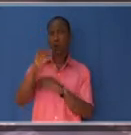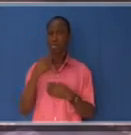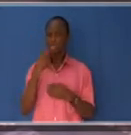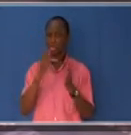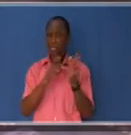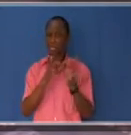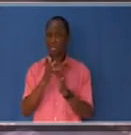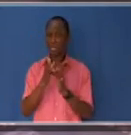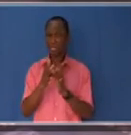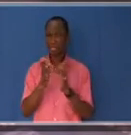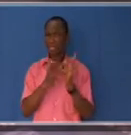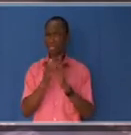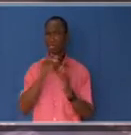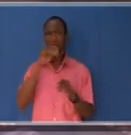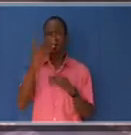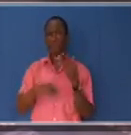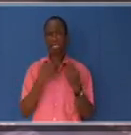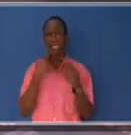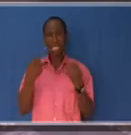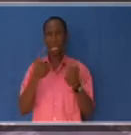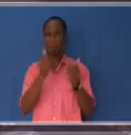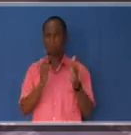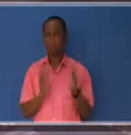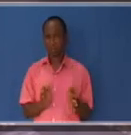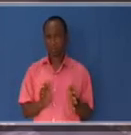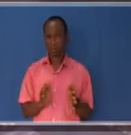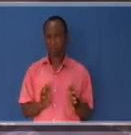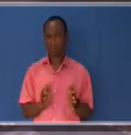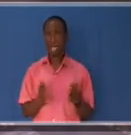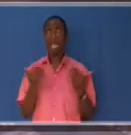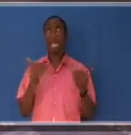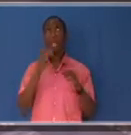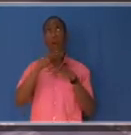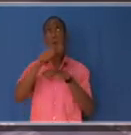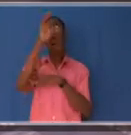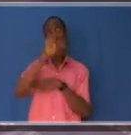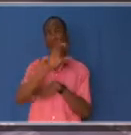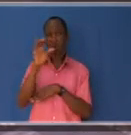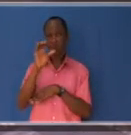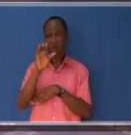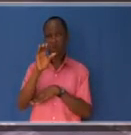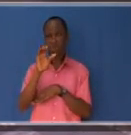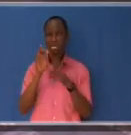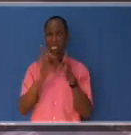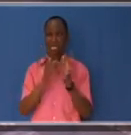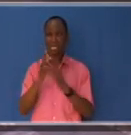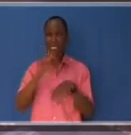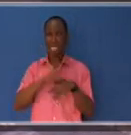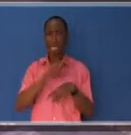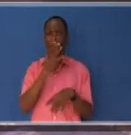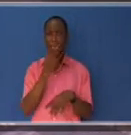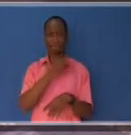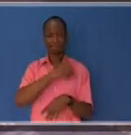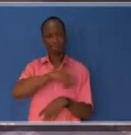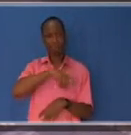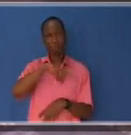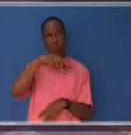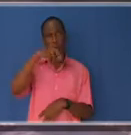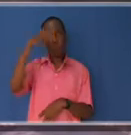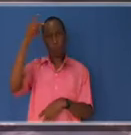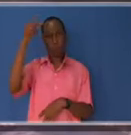dumienu dikosi du enan ye hu se Jesus Christ e hye asomafo no bo